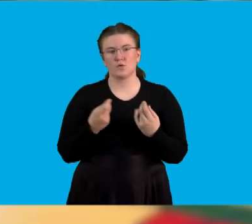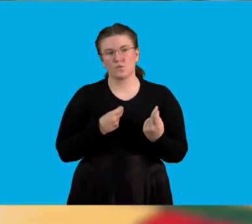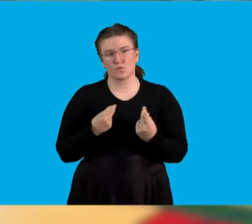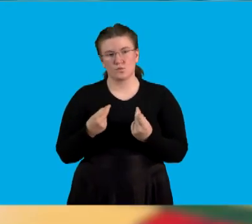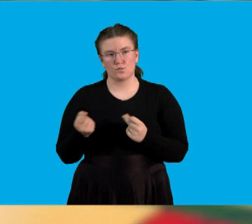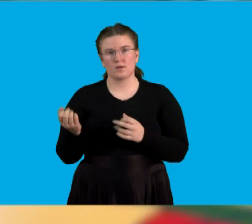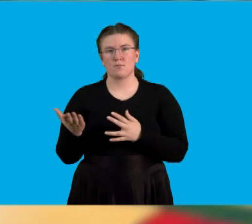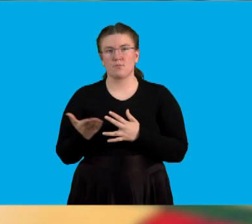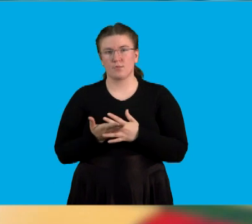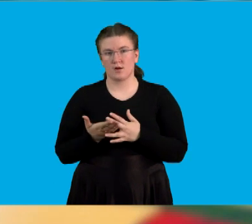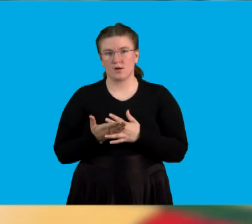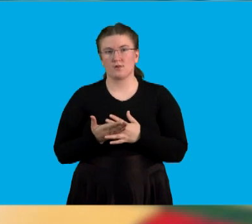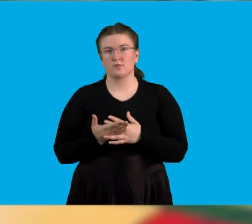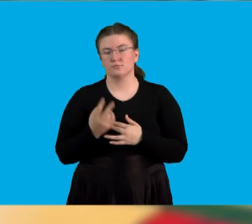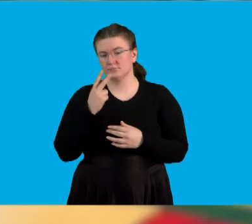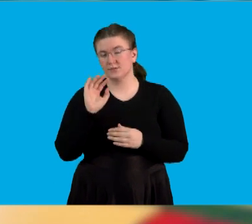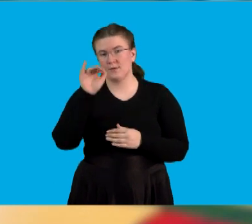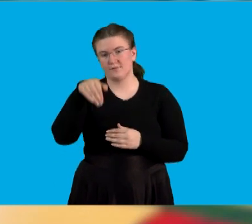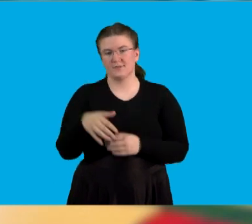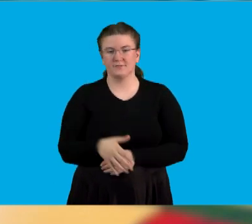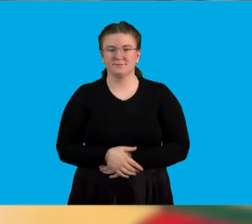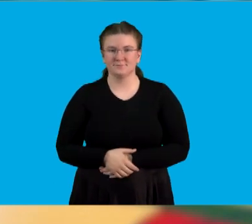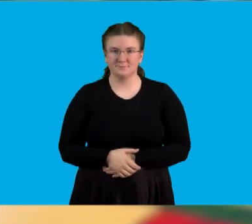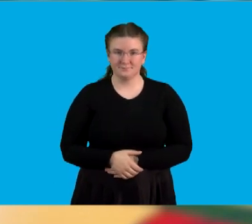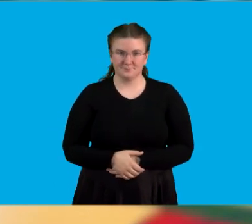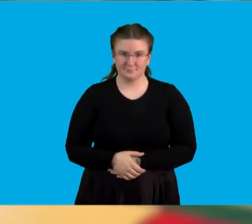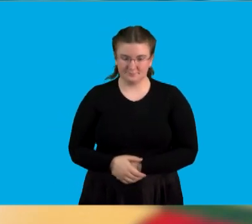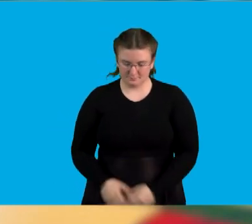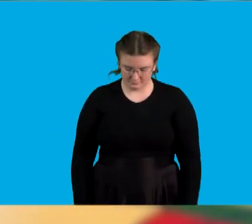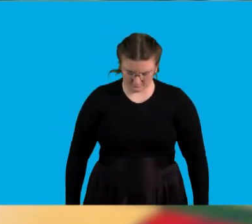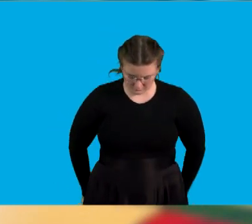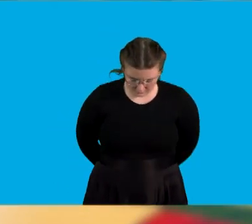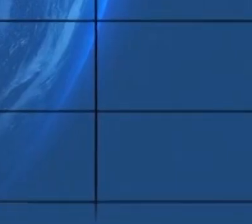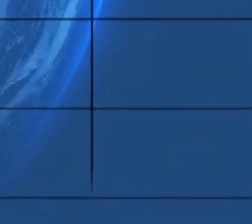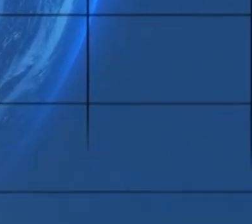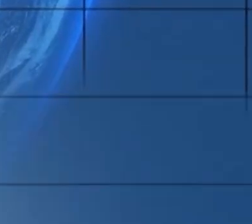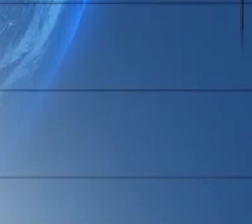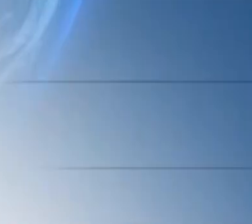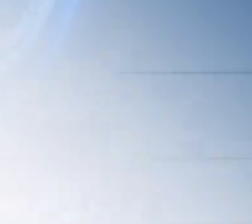being the application questions, we're just going to quickly go for a short break, and I will see you just after this.